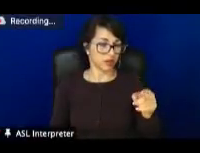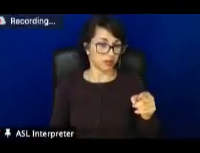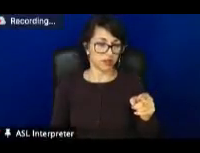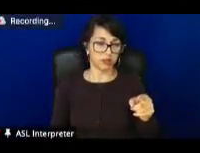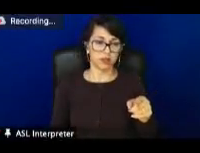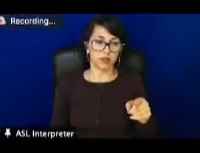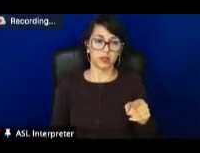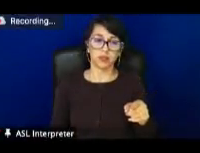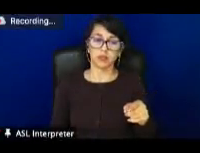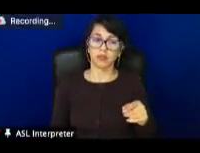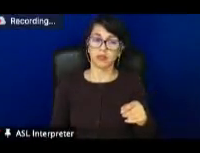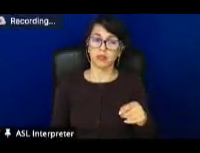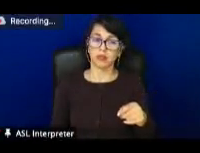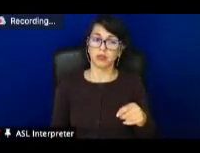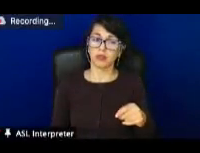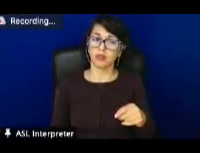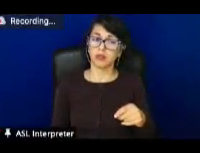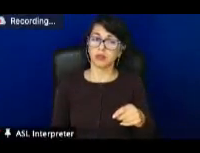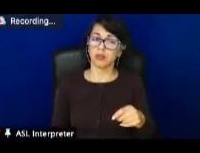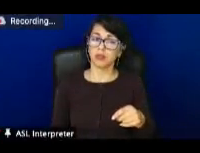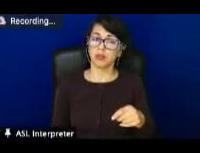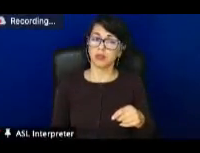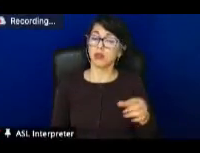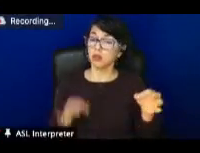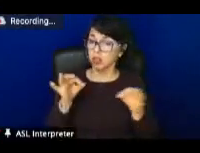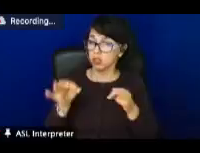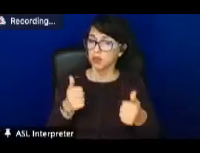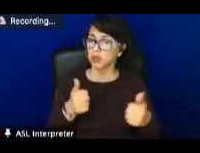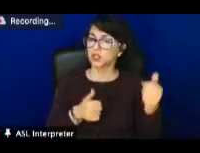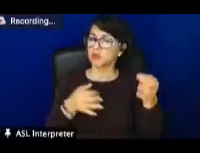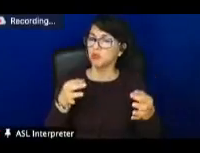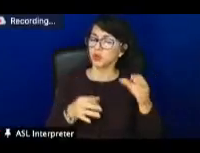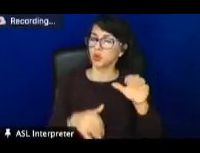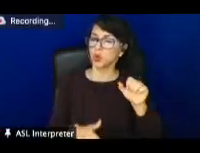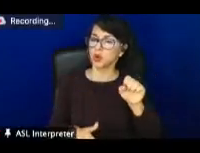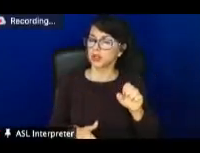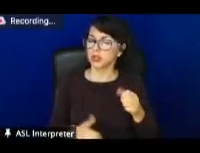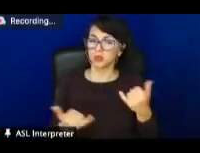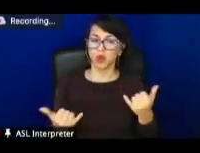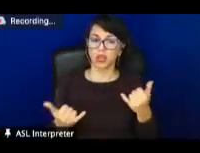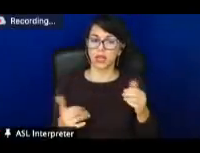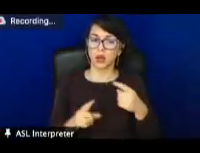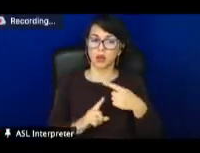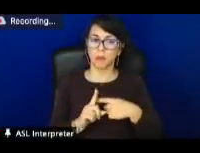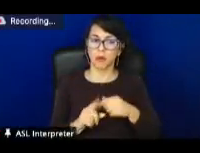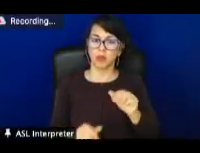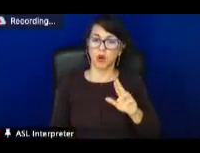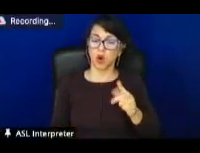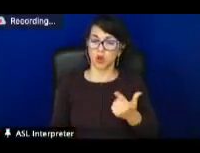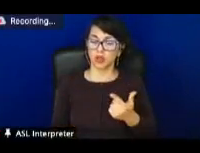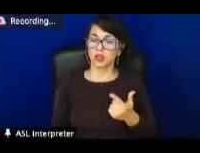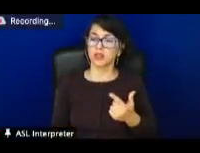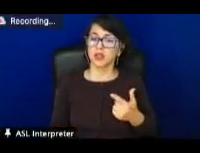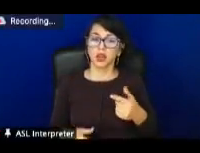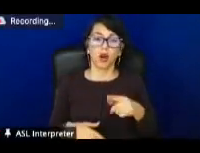Depending on what happens with the Supreme Court case, right now during the month of August, you only need to have 3 days notice for meetings.